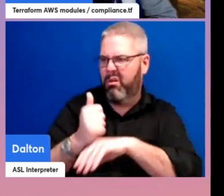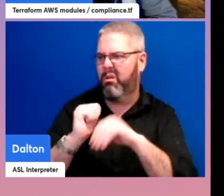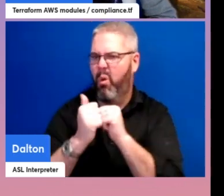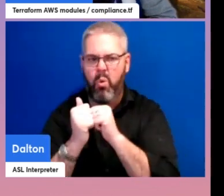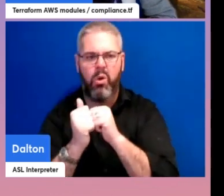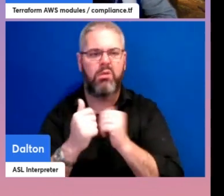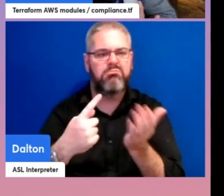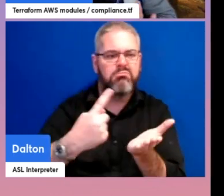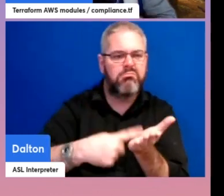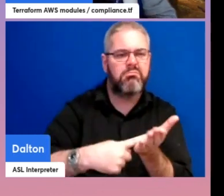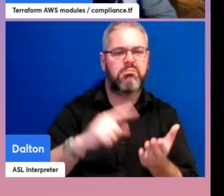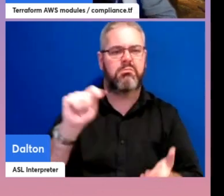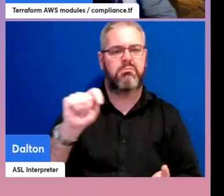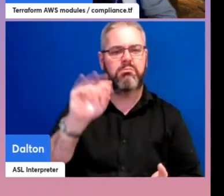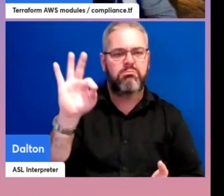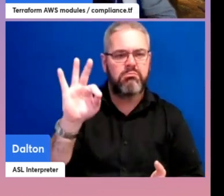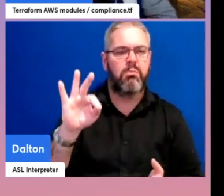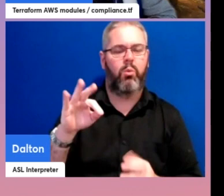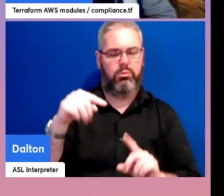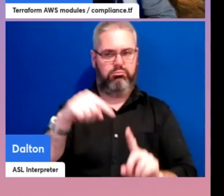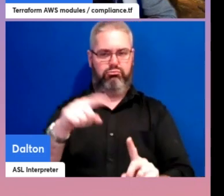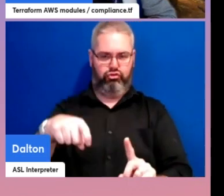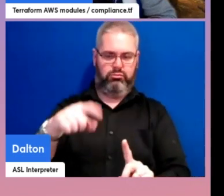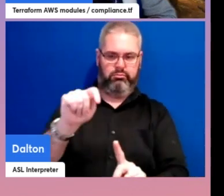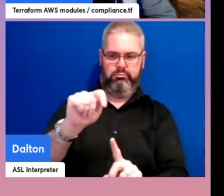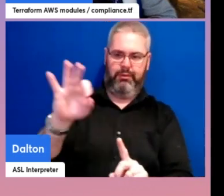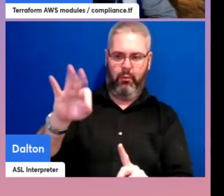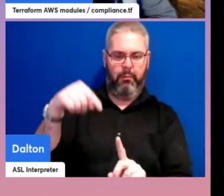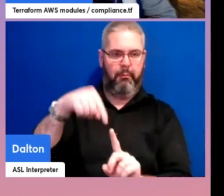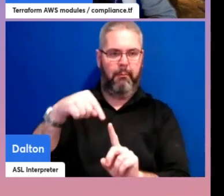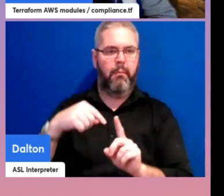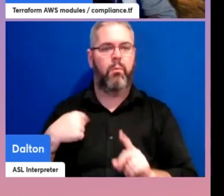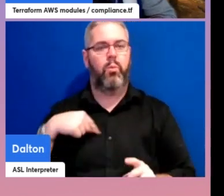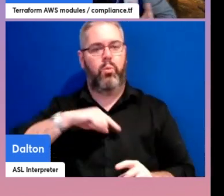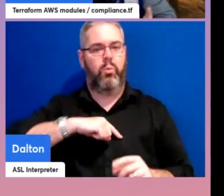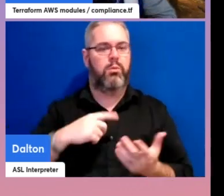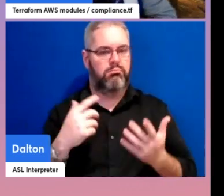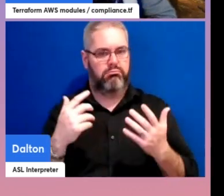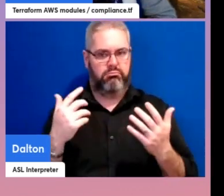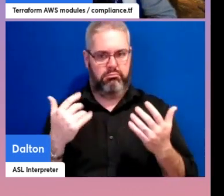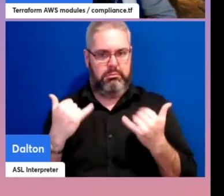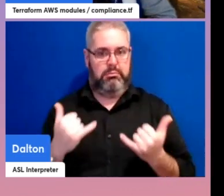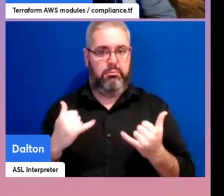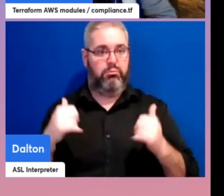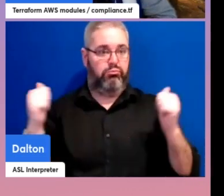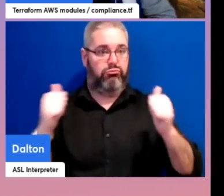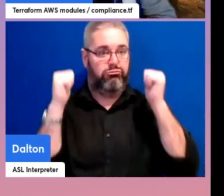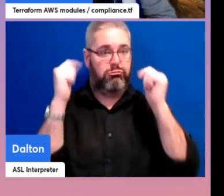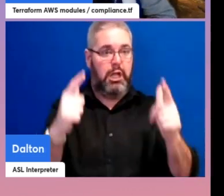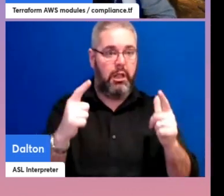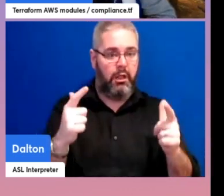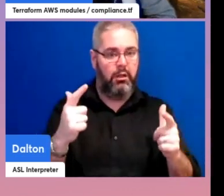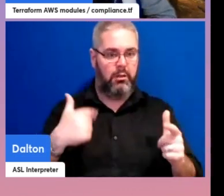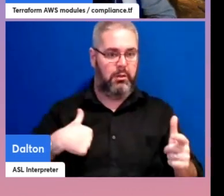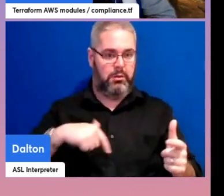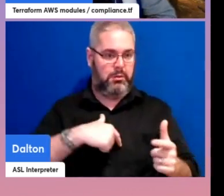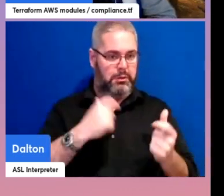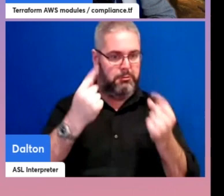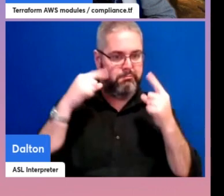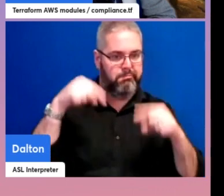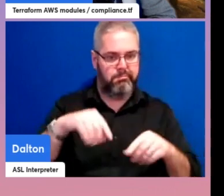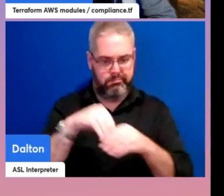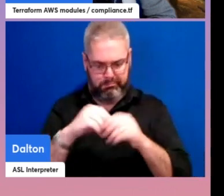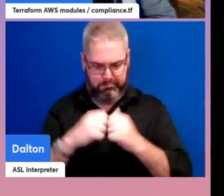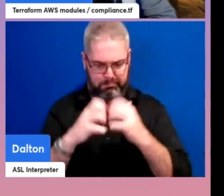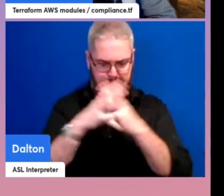Terraform, or it should be about Terraform, and we are all hands in infrastructure as code. So let's